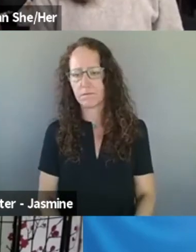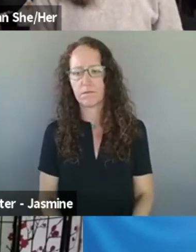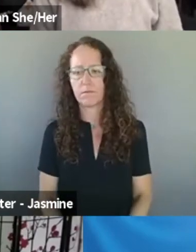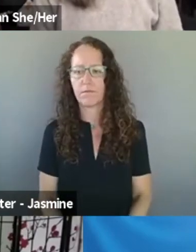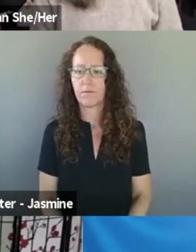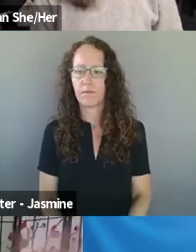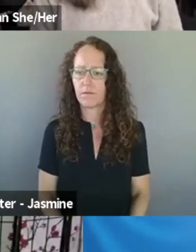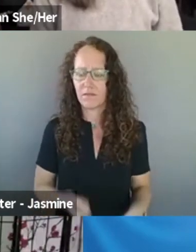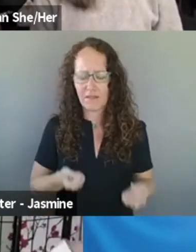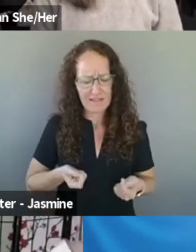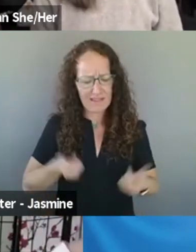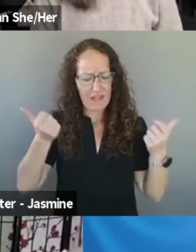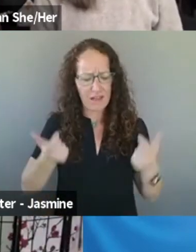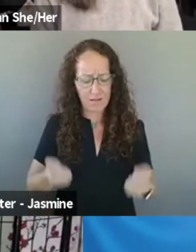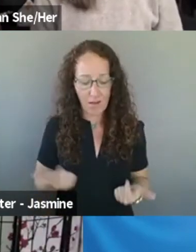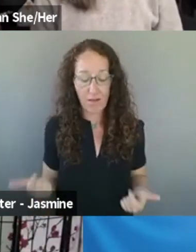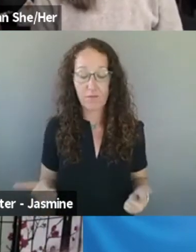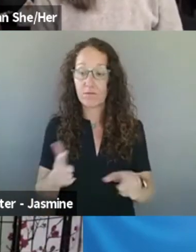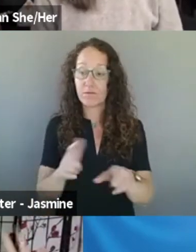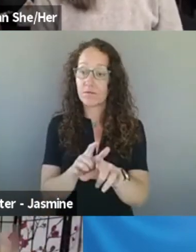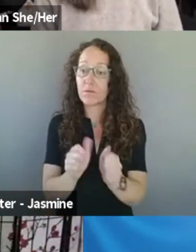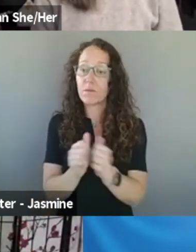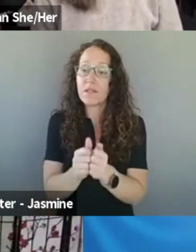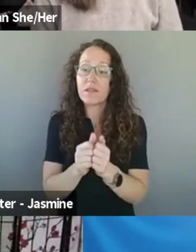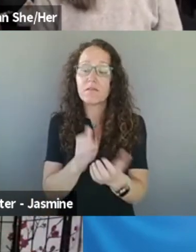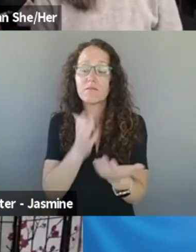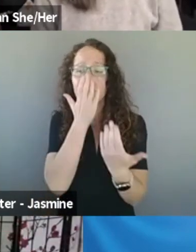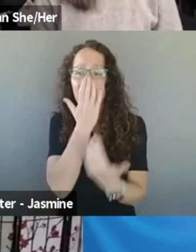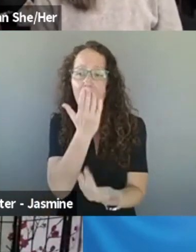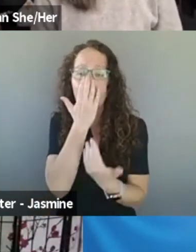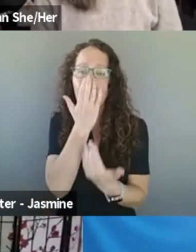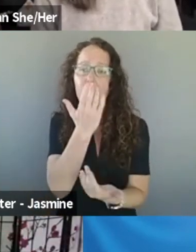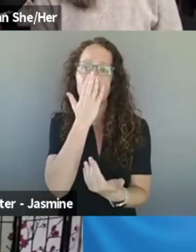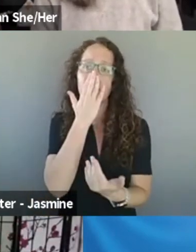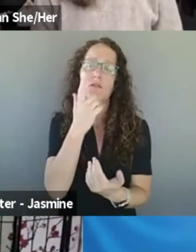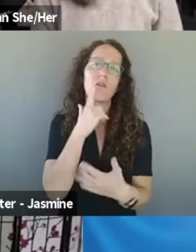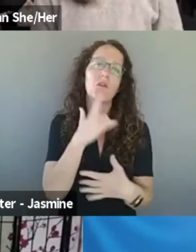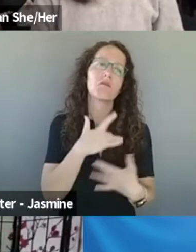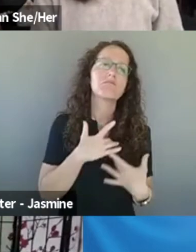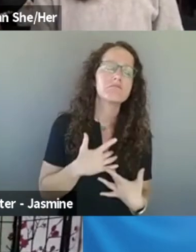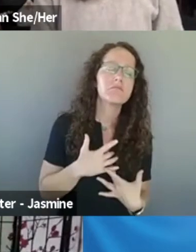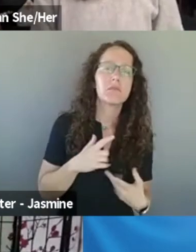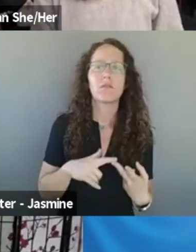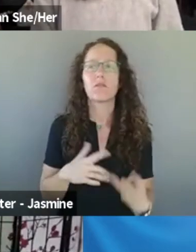Sloughing it off with gratitude in your body for feeling, for being.